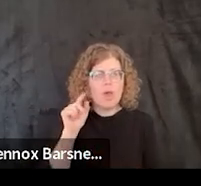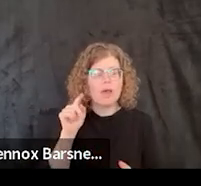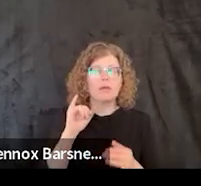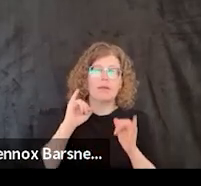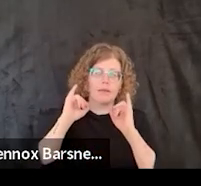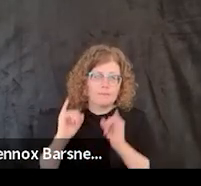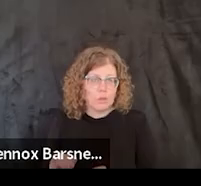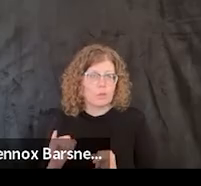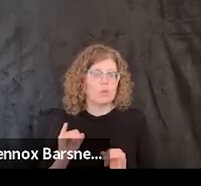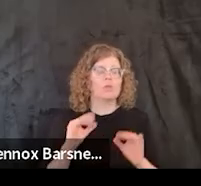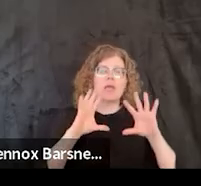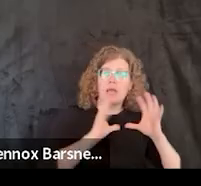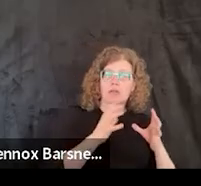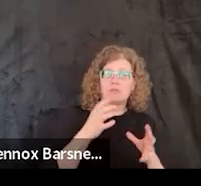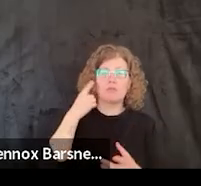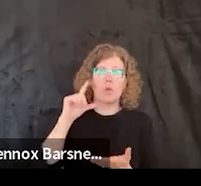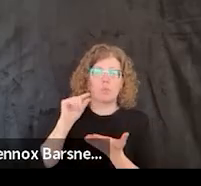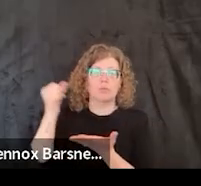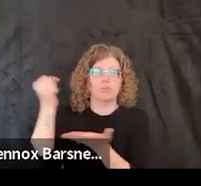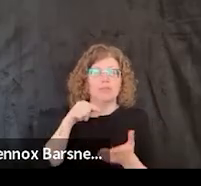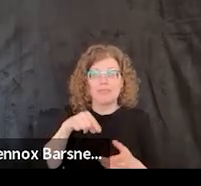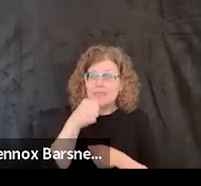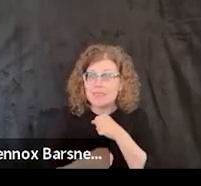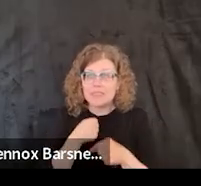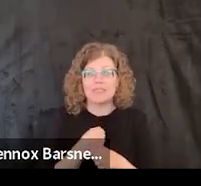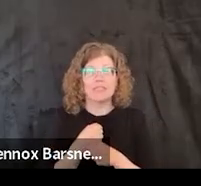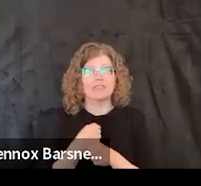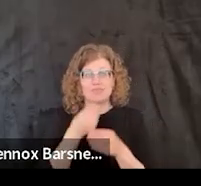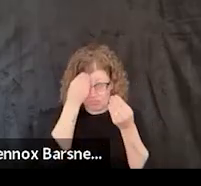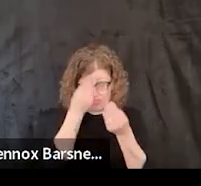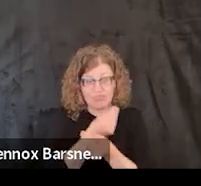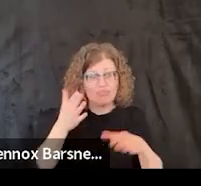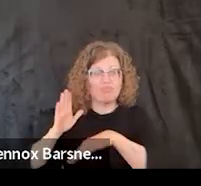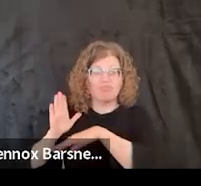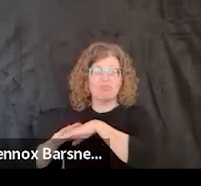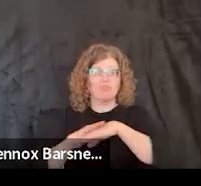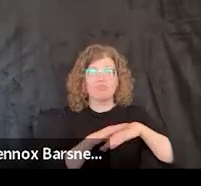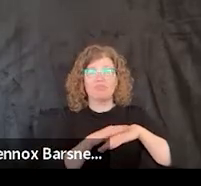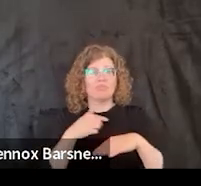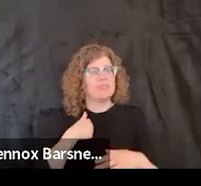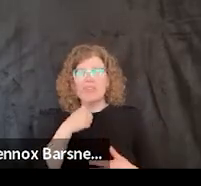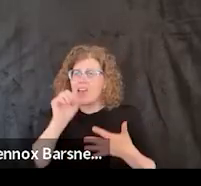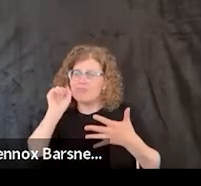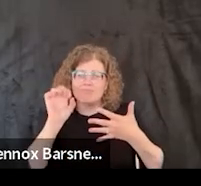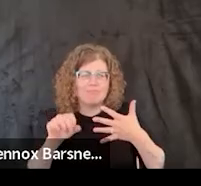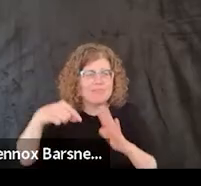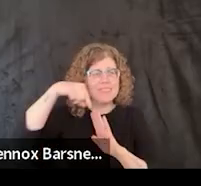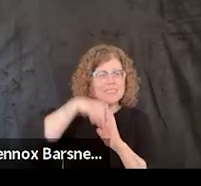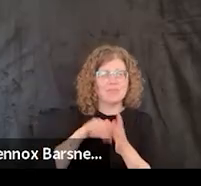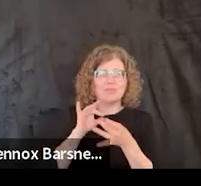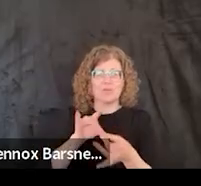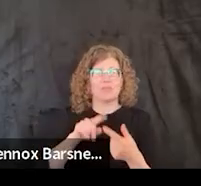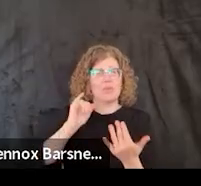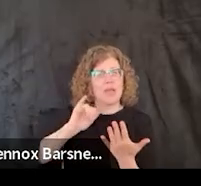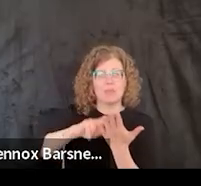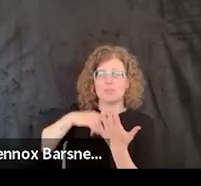However, please be aware that this info session will not be going through all the details about this program.